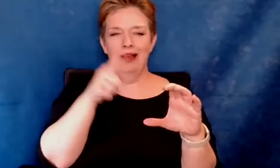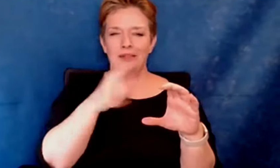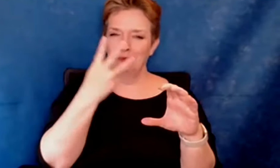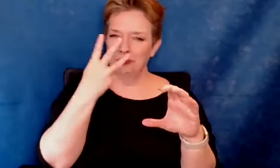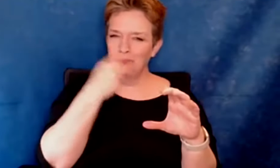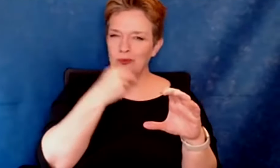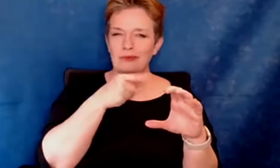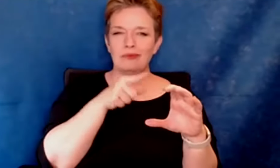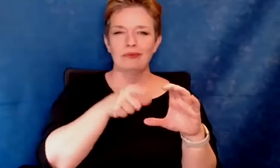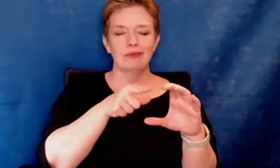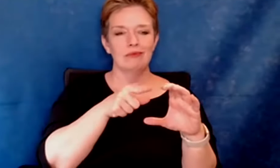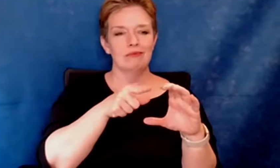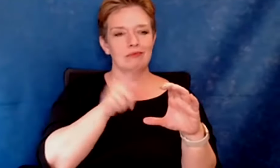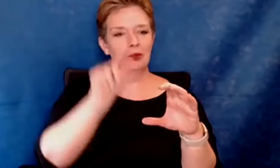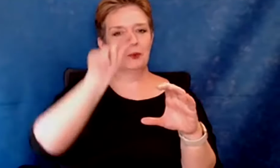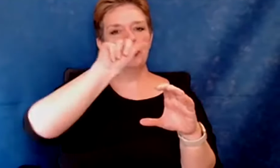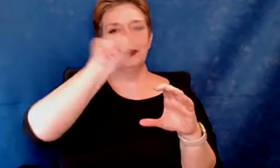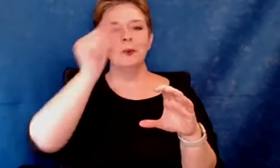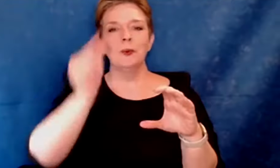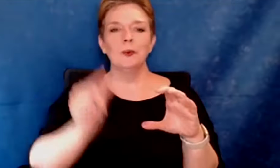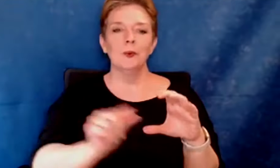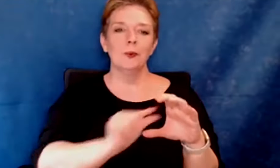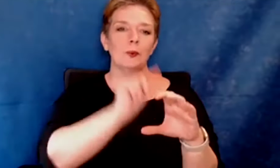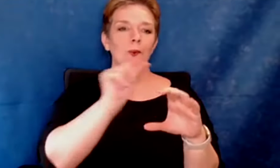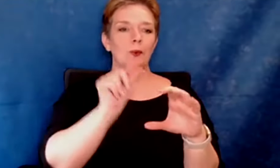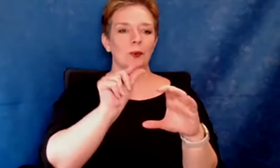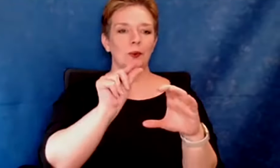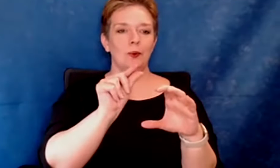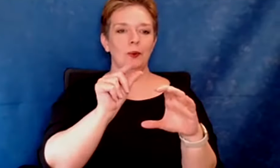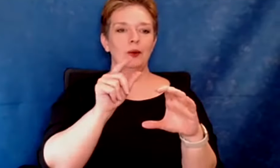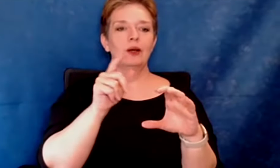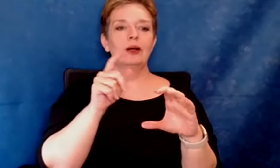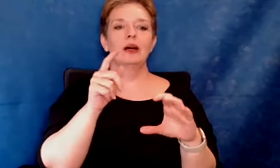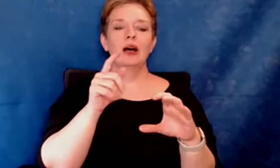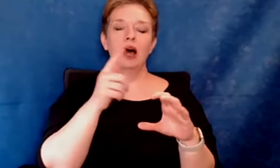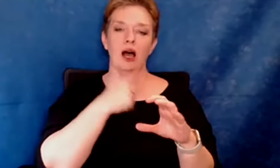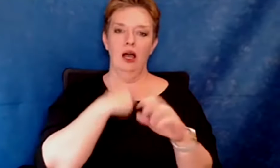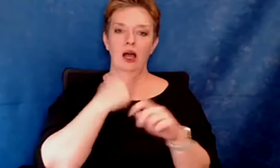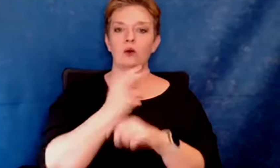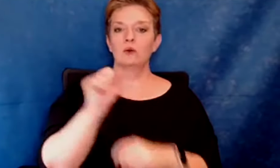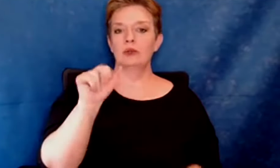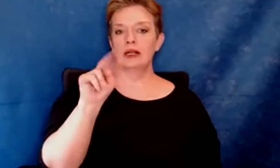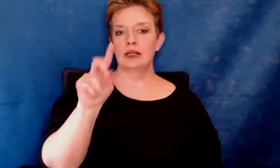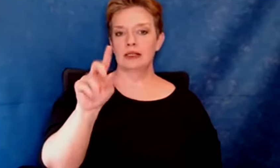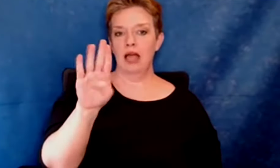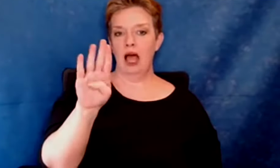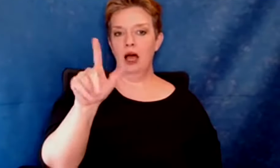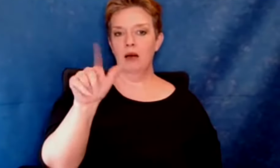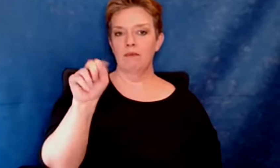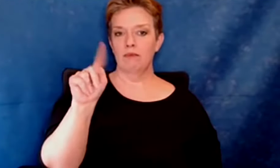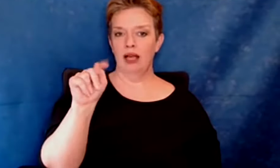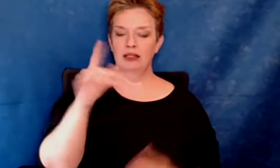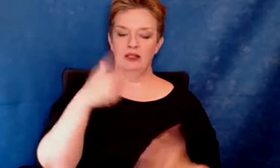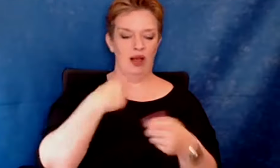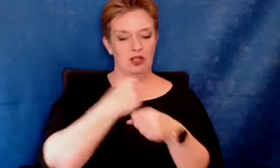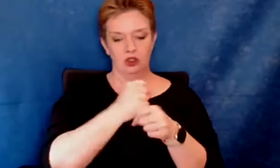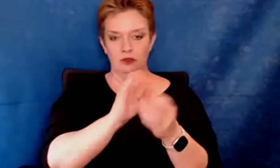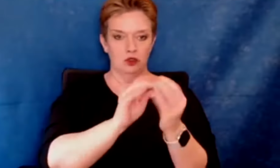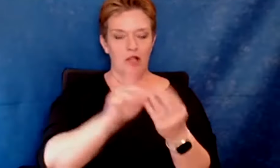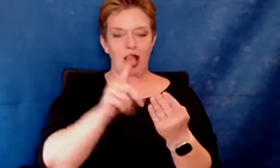with the way this turned out, treated with a sand blasting finish there to kind of give it more of